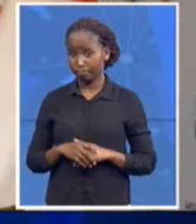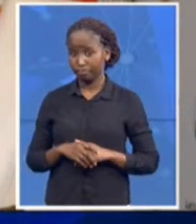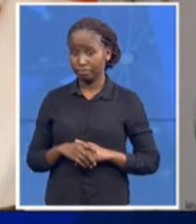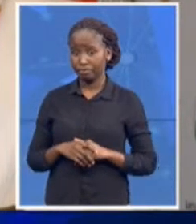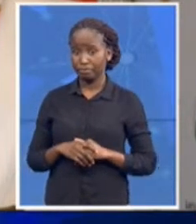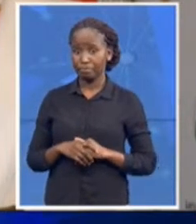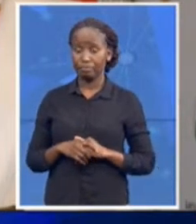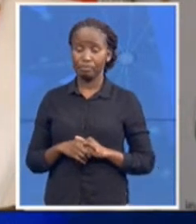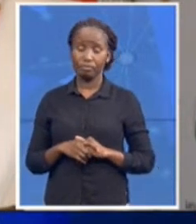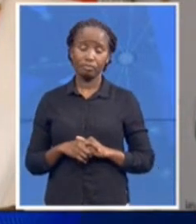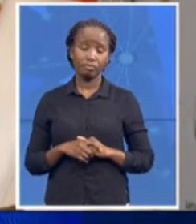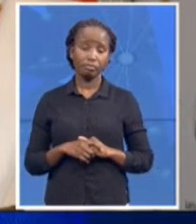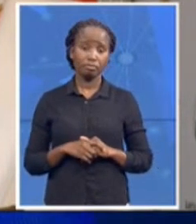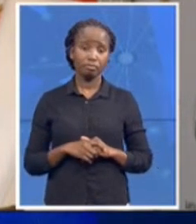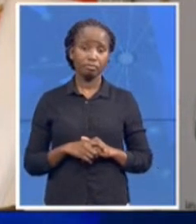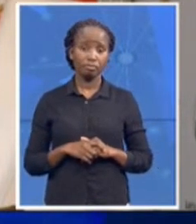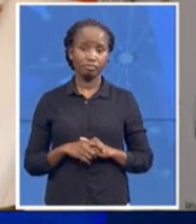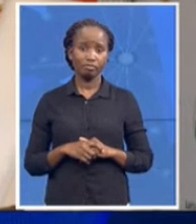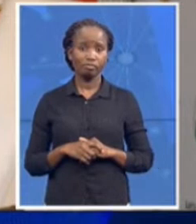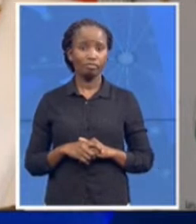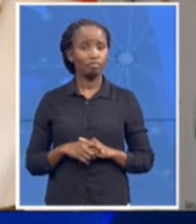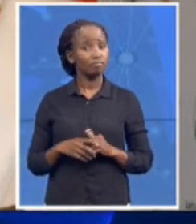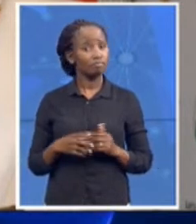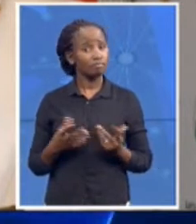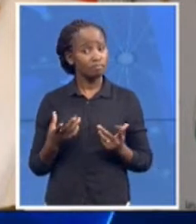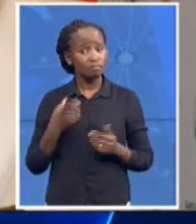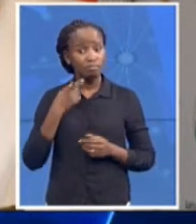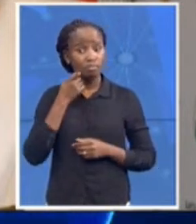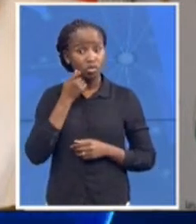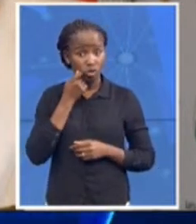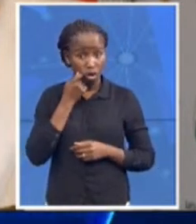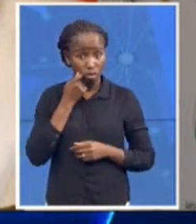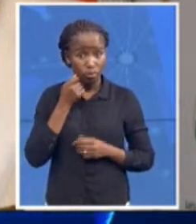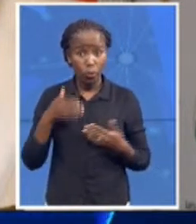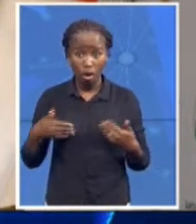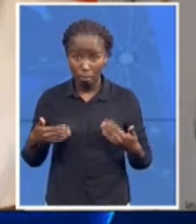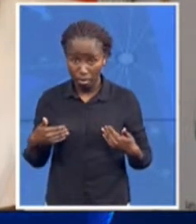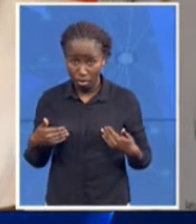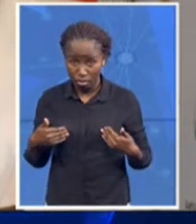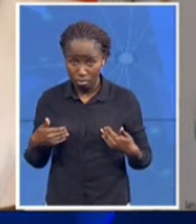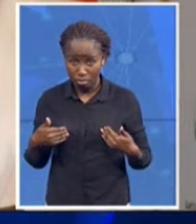Sir, are you happy? Okay, all right.